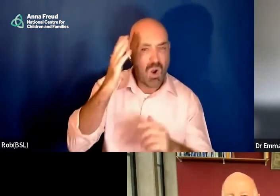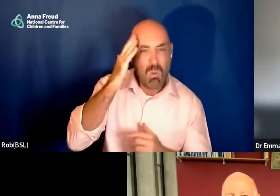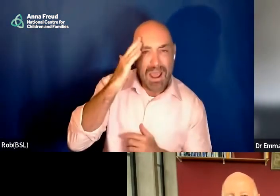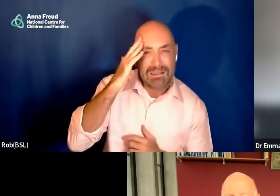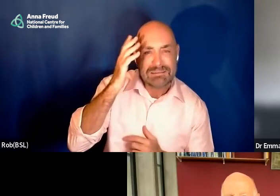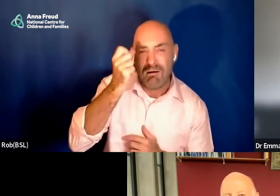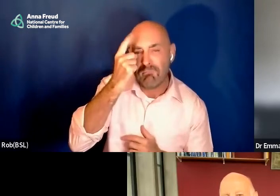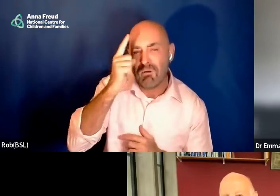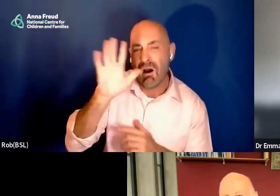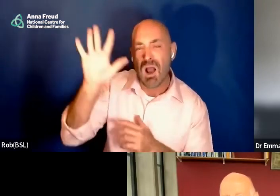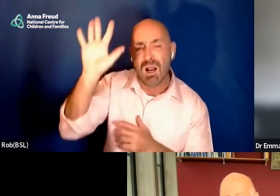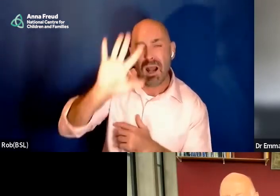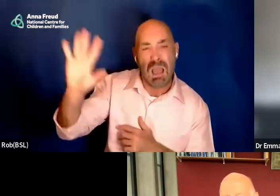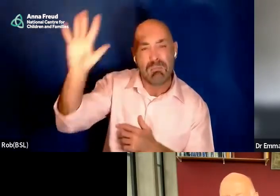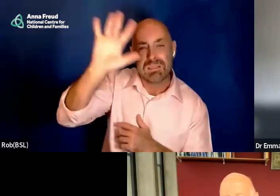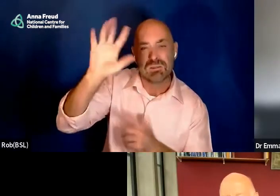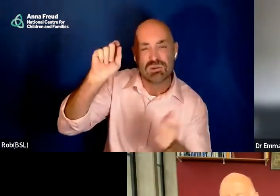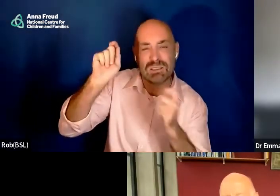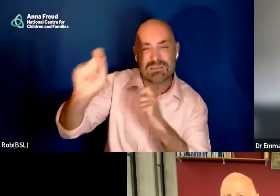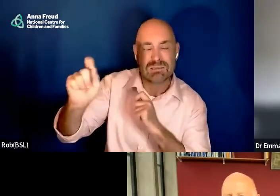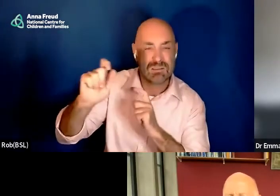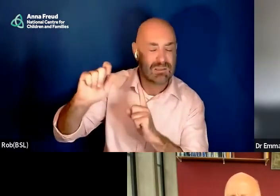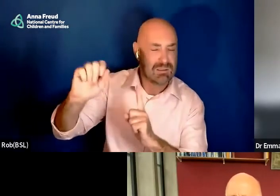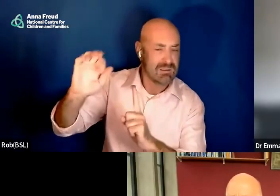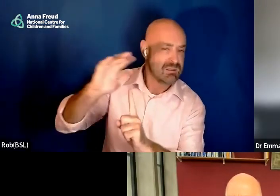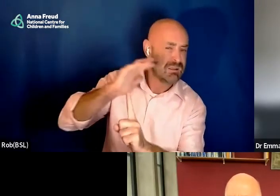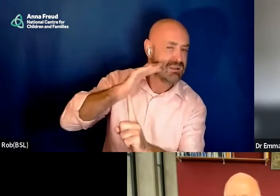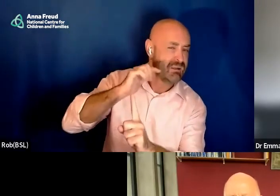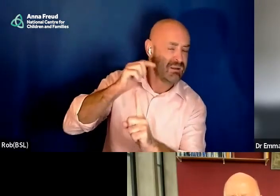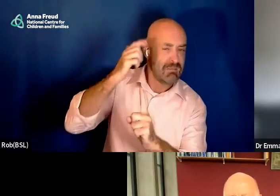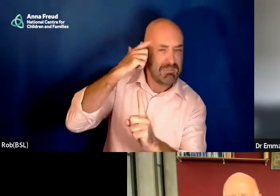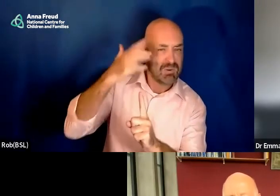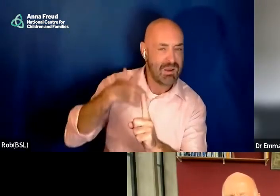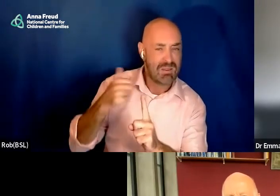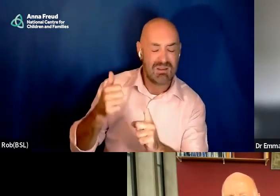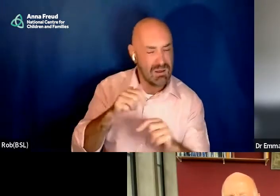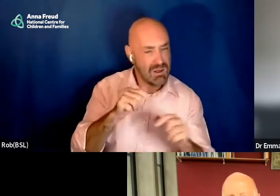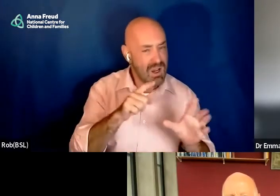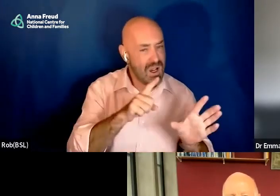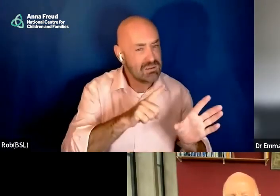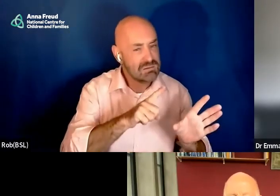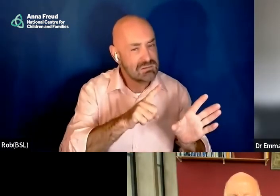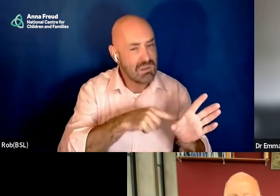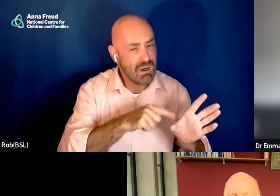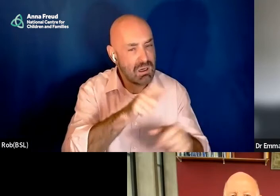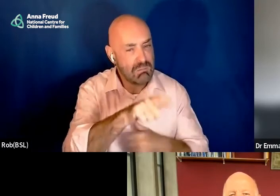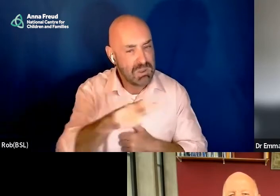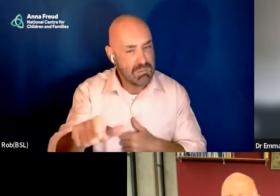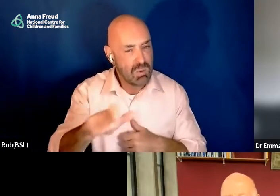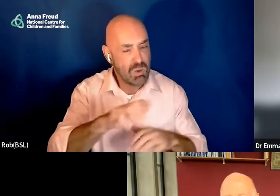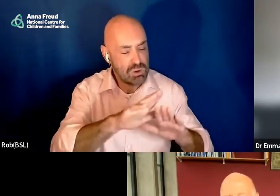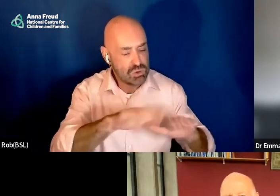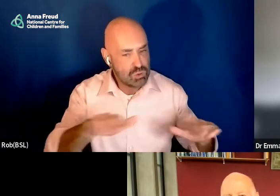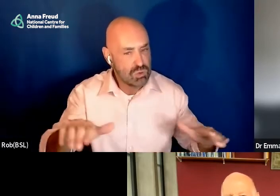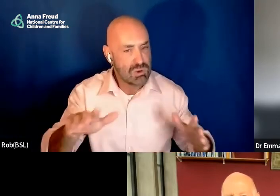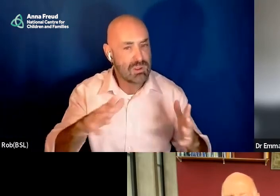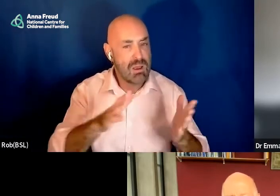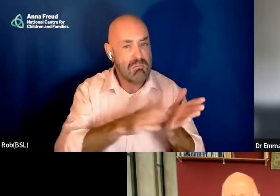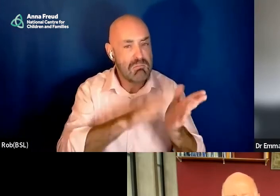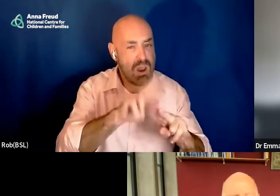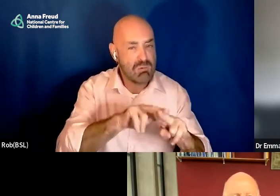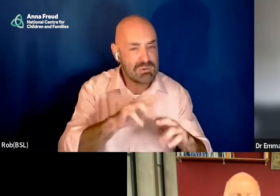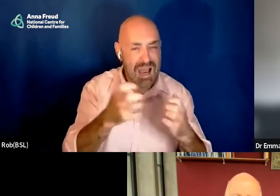change brings key questions. How are children, young people, and their parents responding emotionally